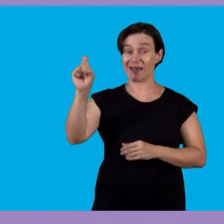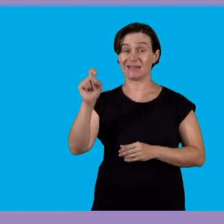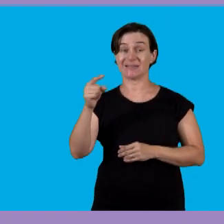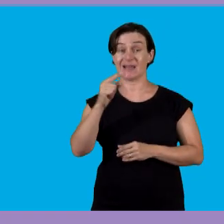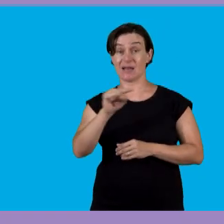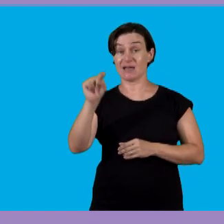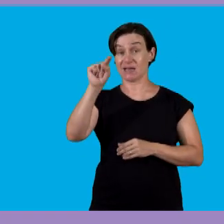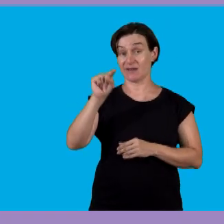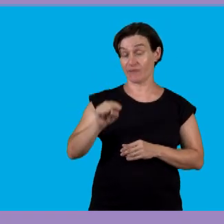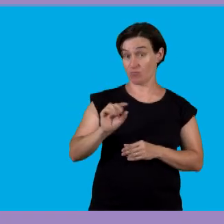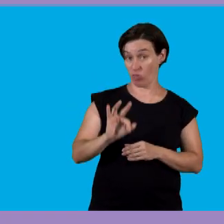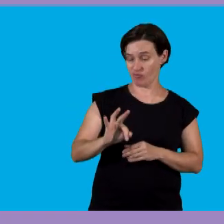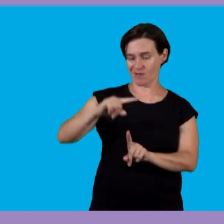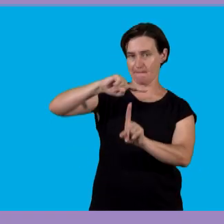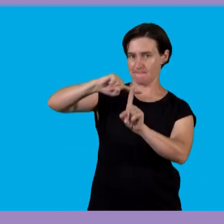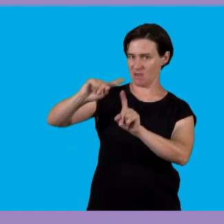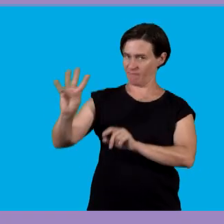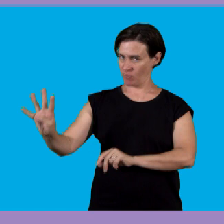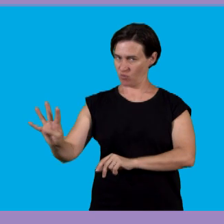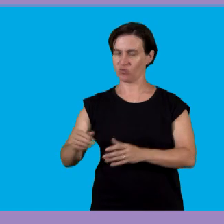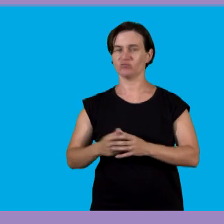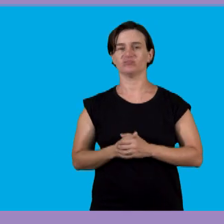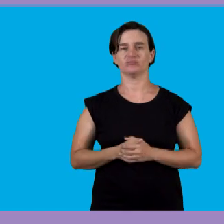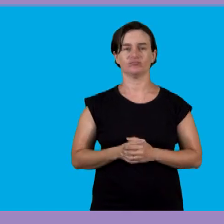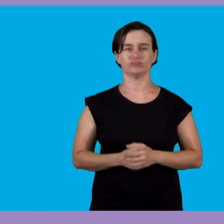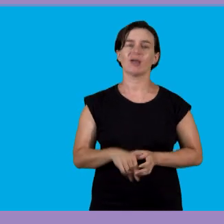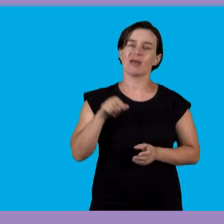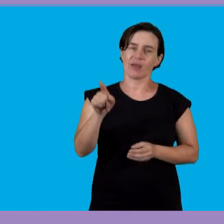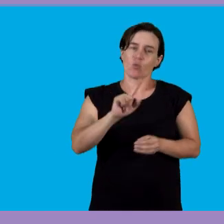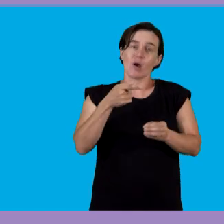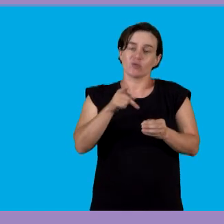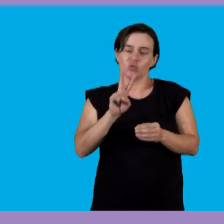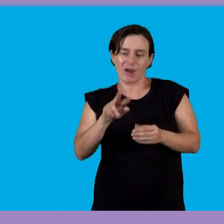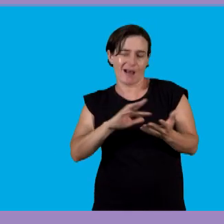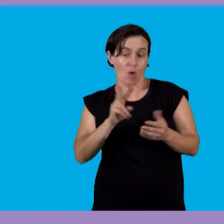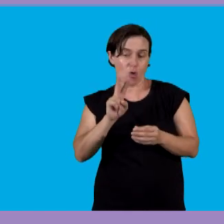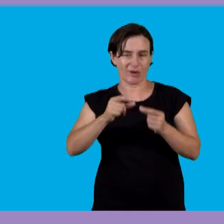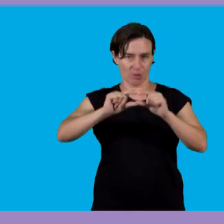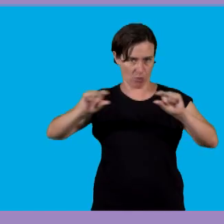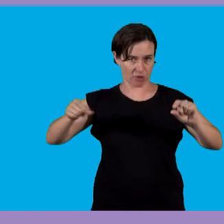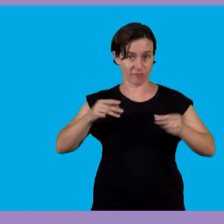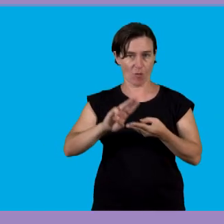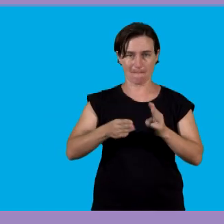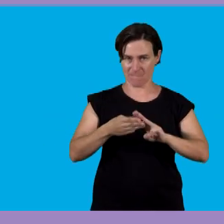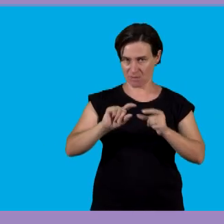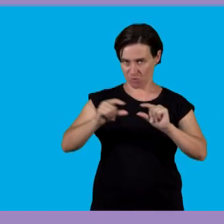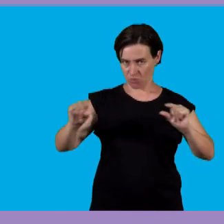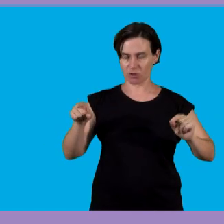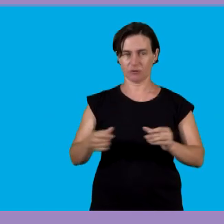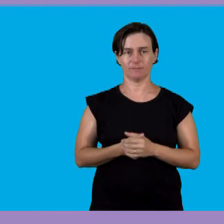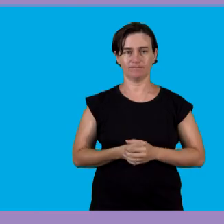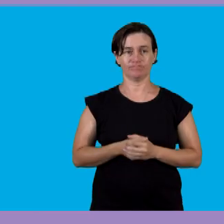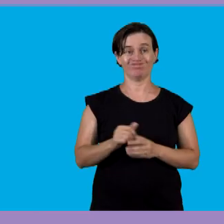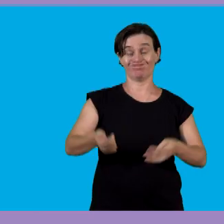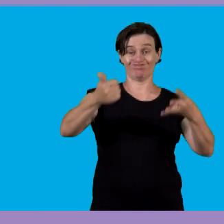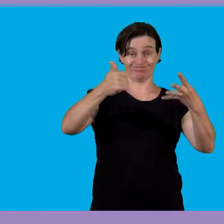that quotient we are adding 4. So that is what the equation would look like. Let's go on to the